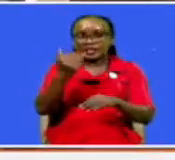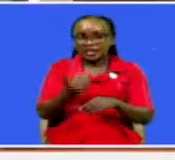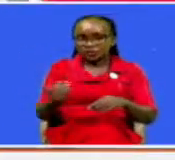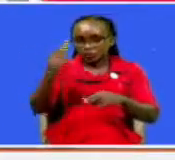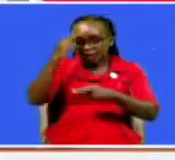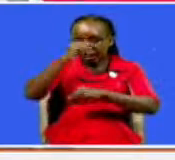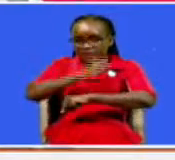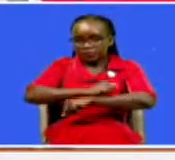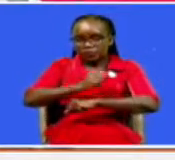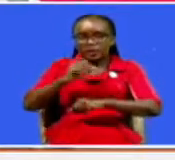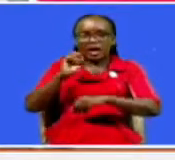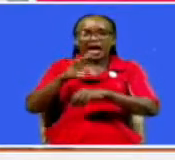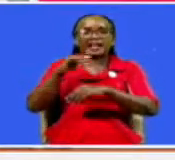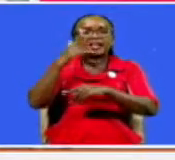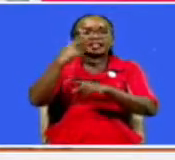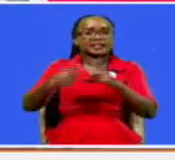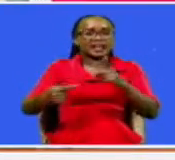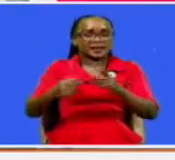next year.